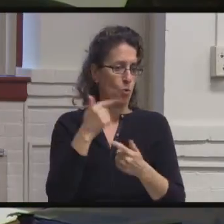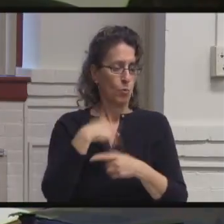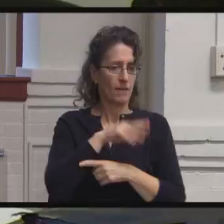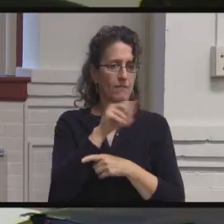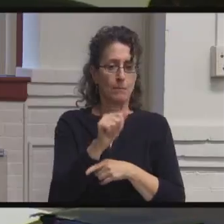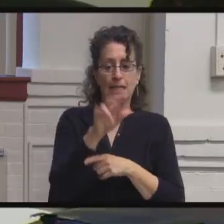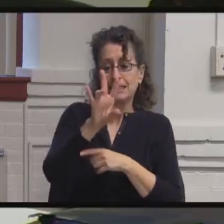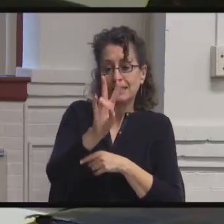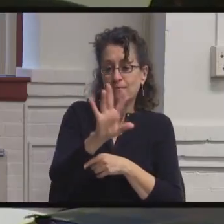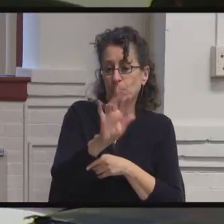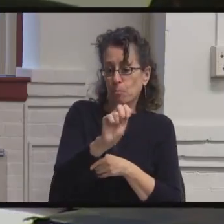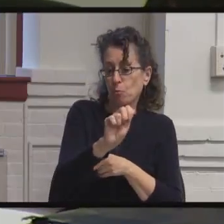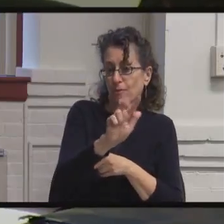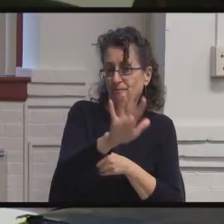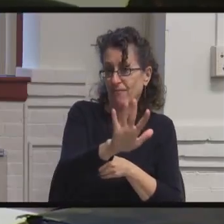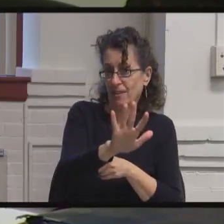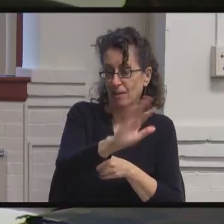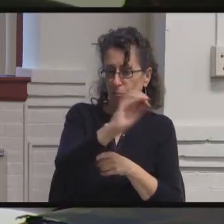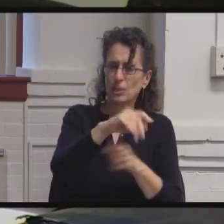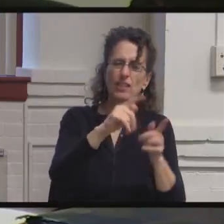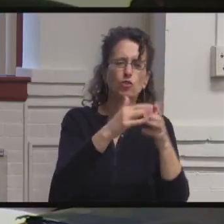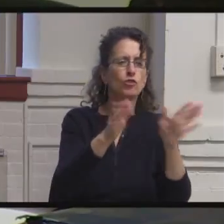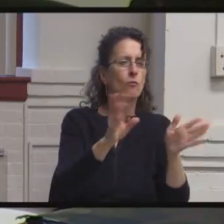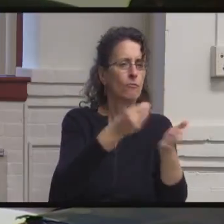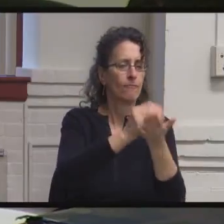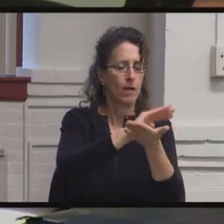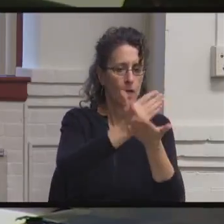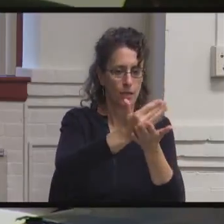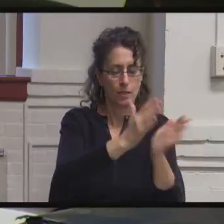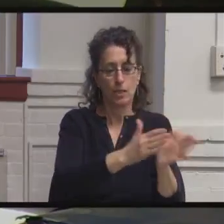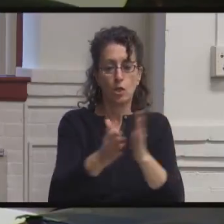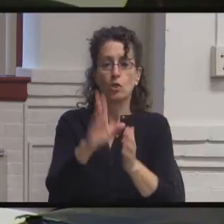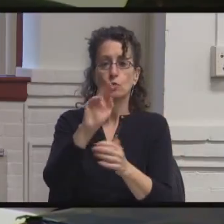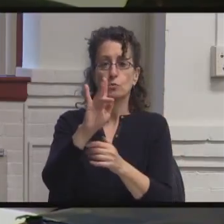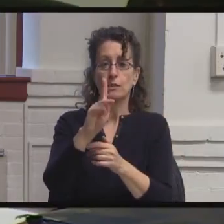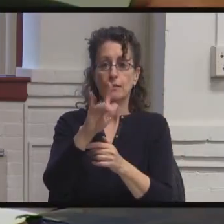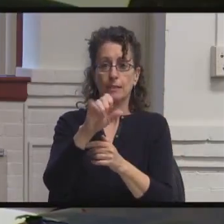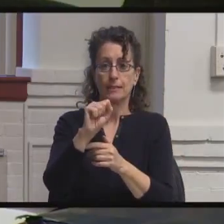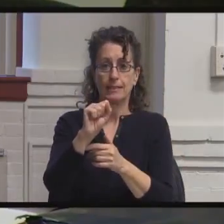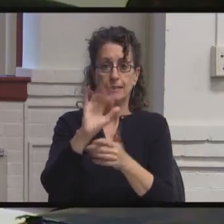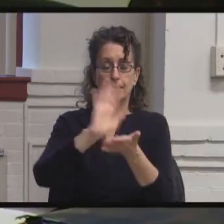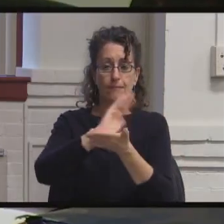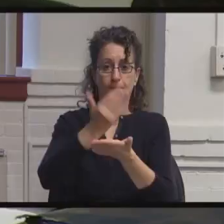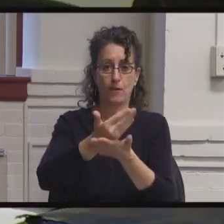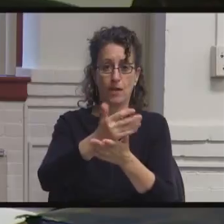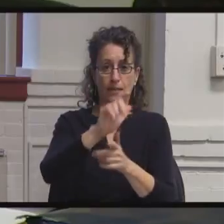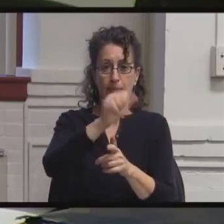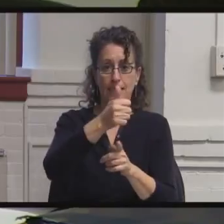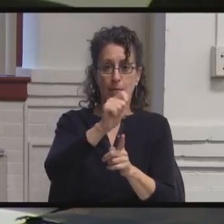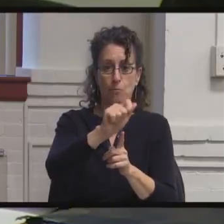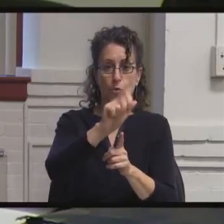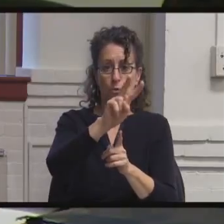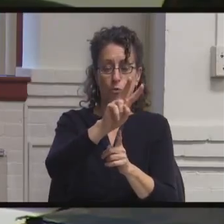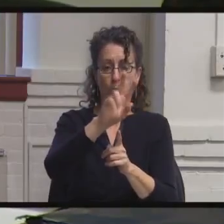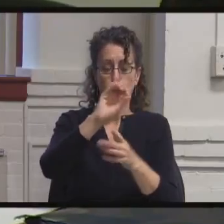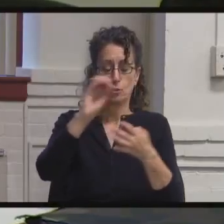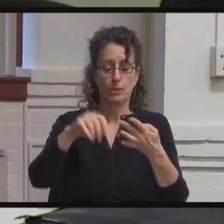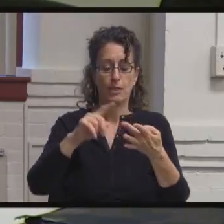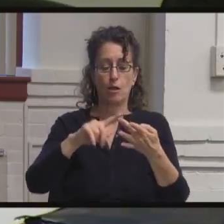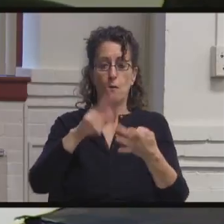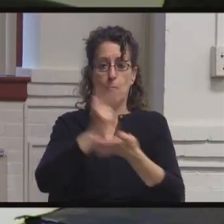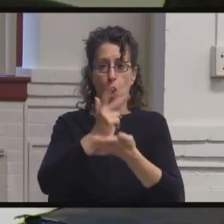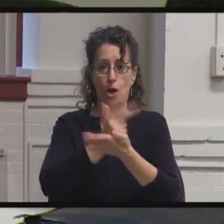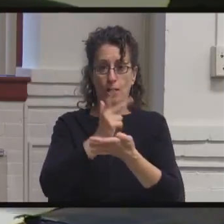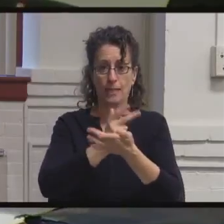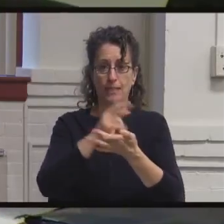budget. The utilities fund was at 10.2%, the parking fund was at 7.3%,